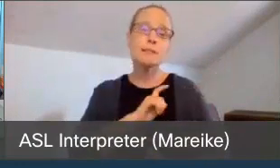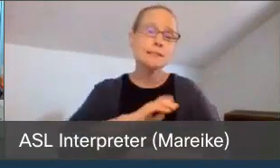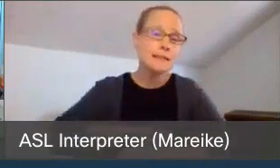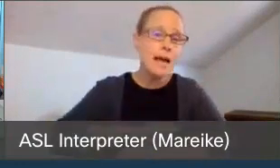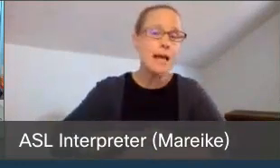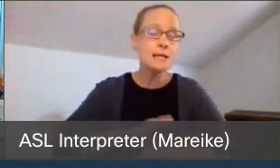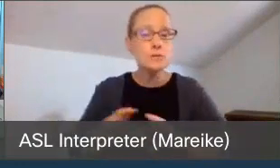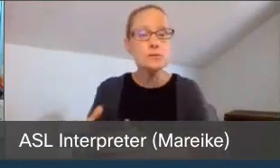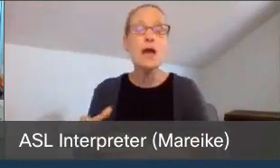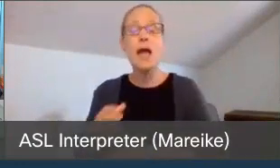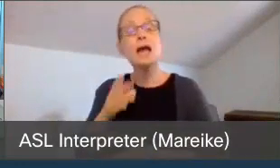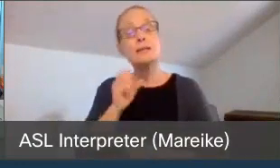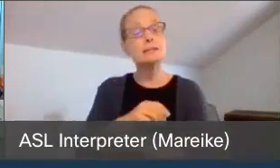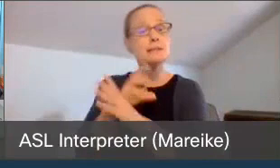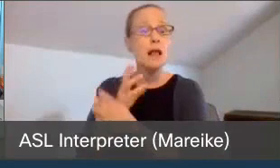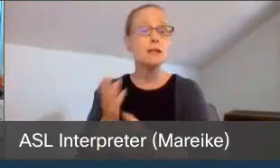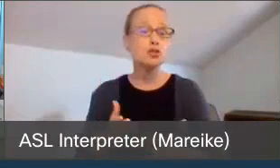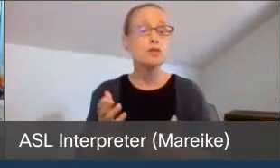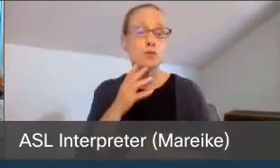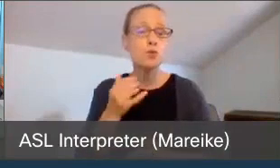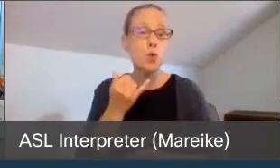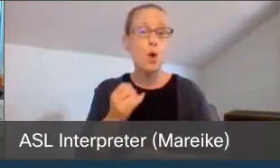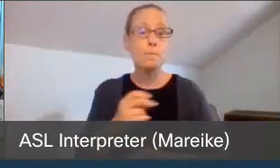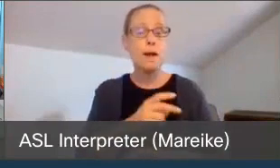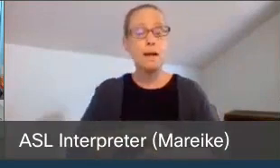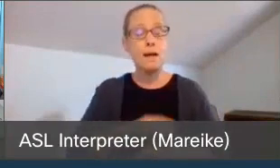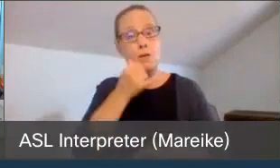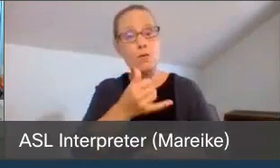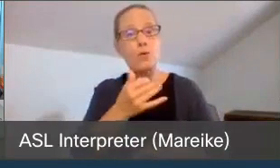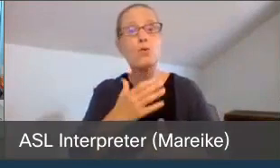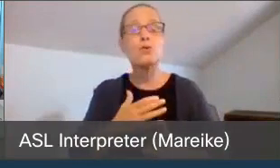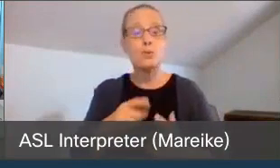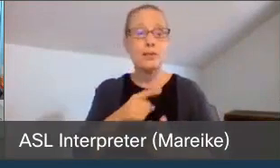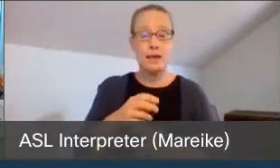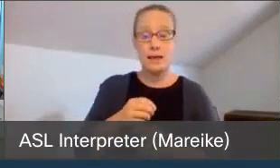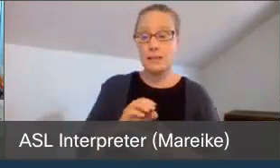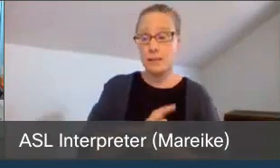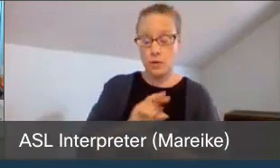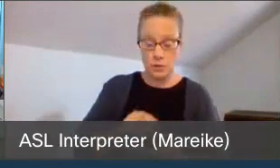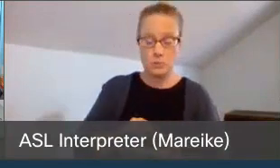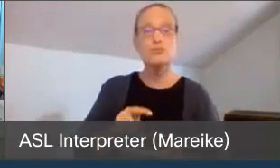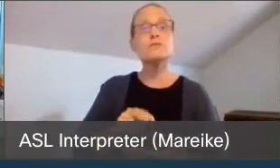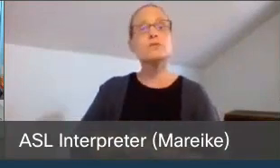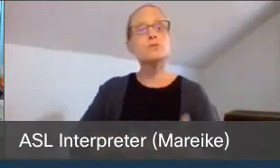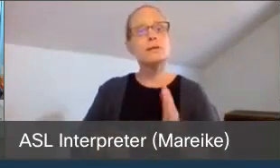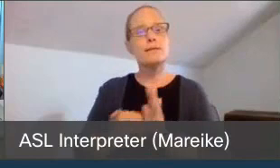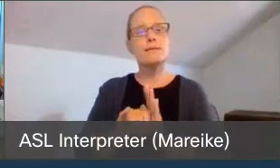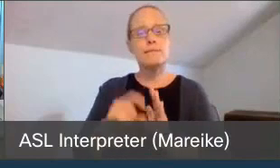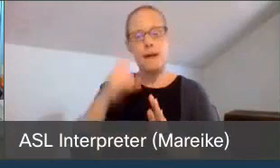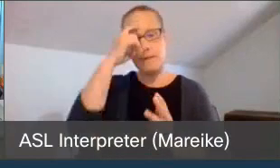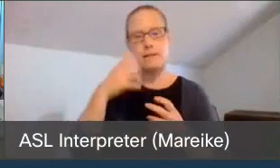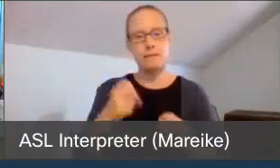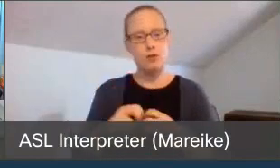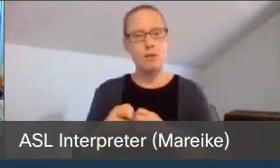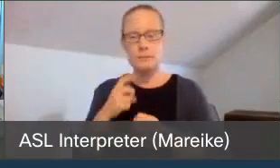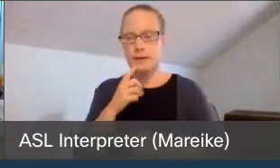and teleserve to call back on a caller. Once they receive the slip on their board, they can review it and identify a mental health concern, and they'll say,